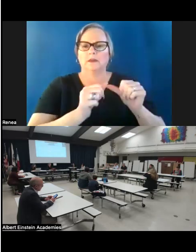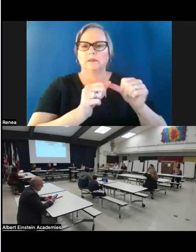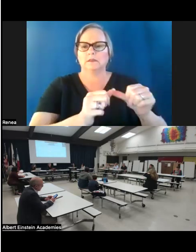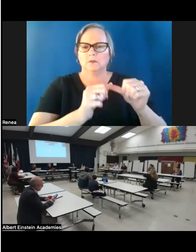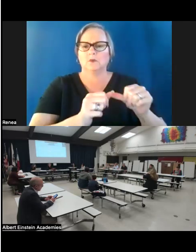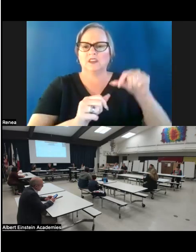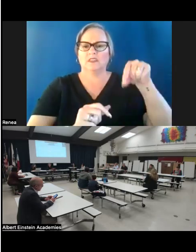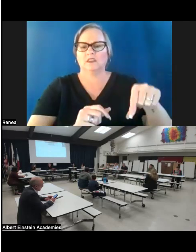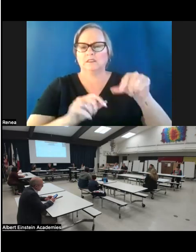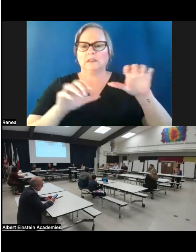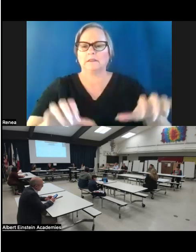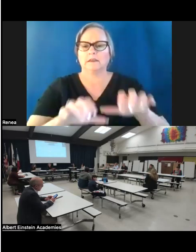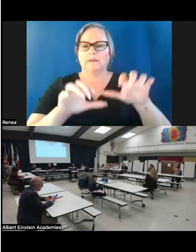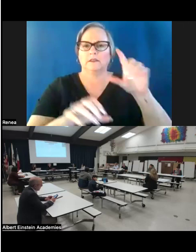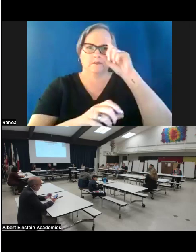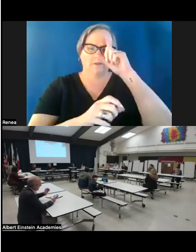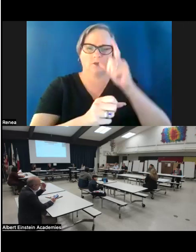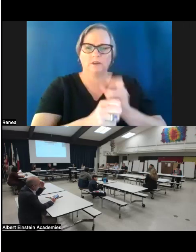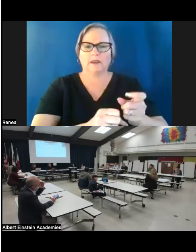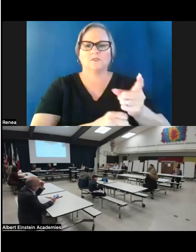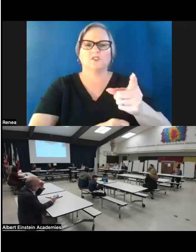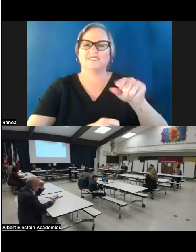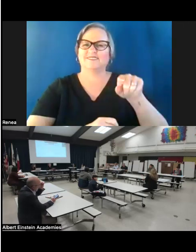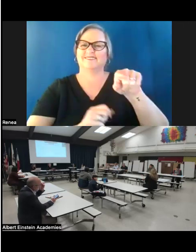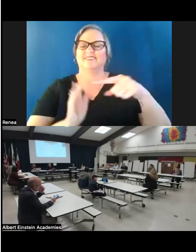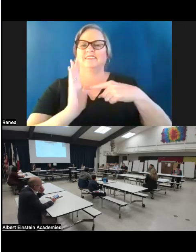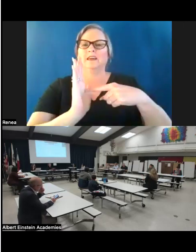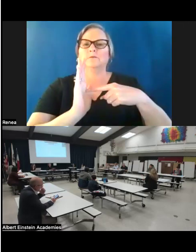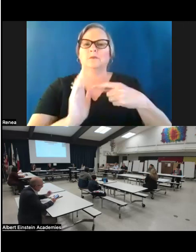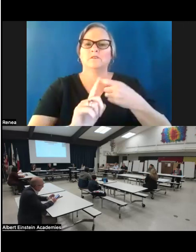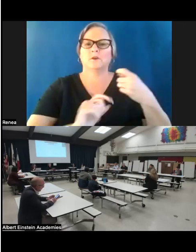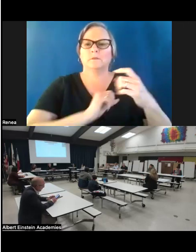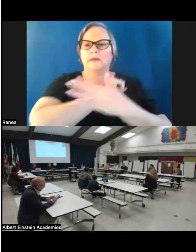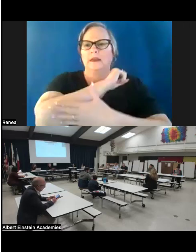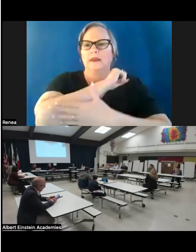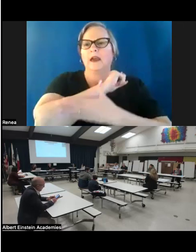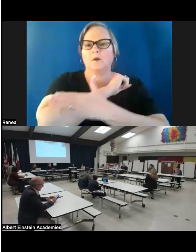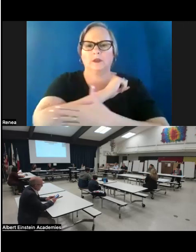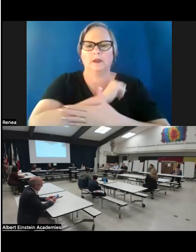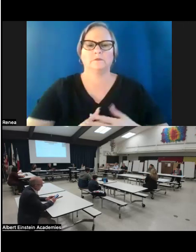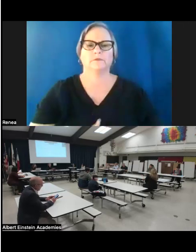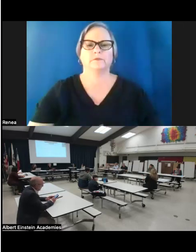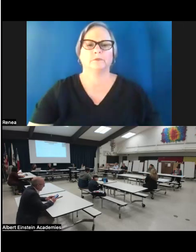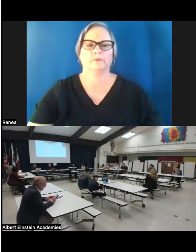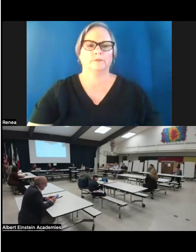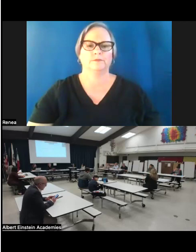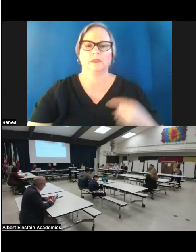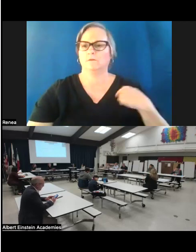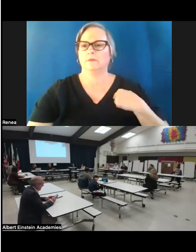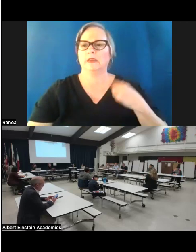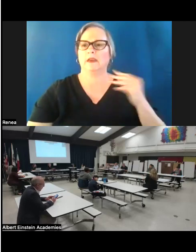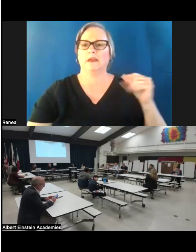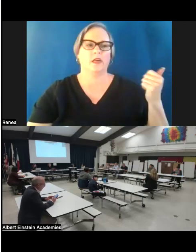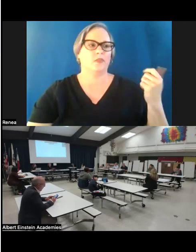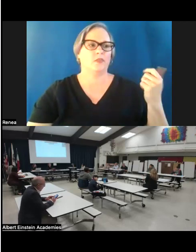year. So this is an example from the county. And so what Sarah and I did was we took one of our